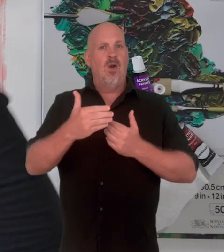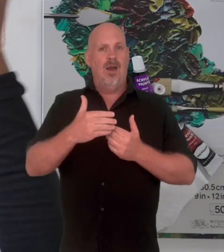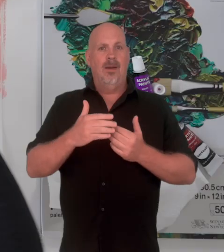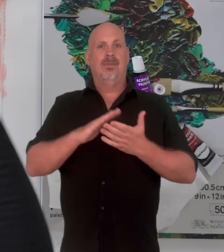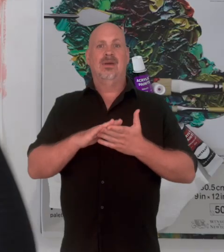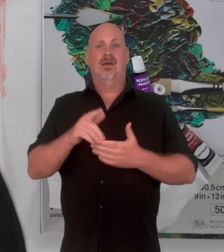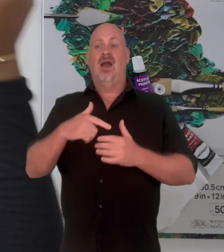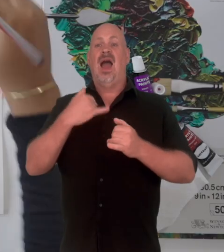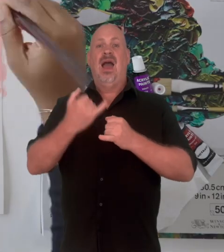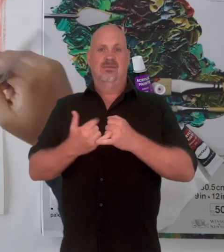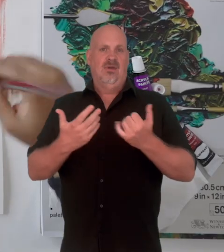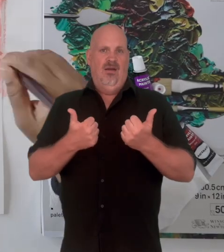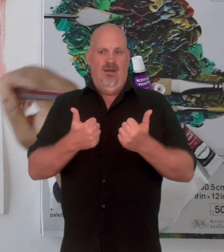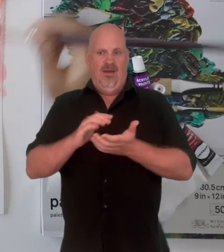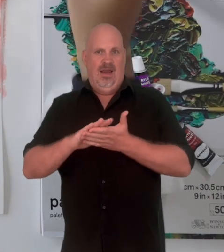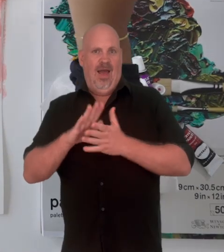brush.